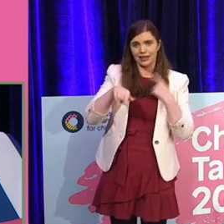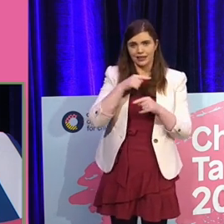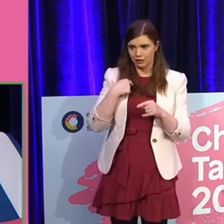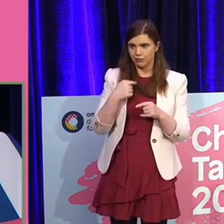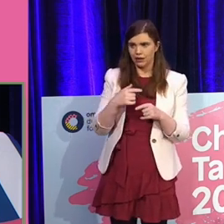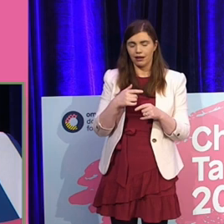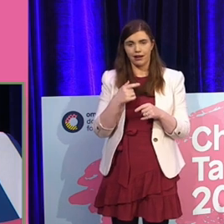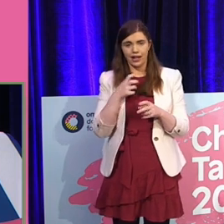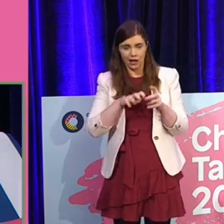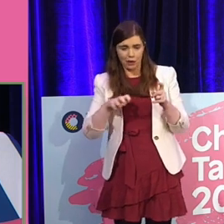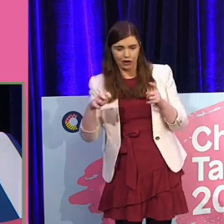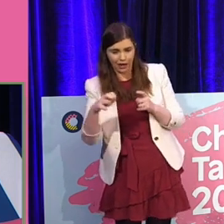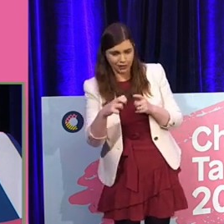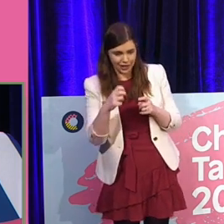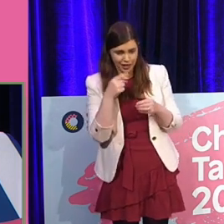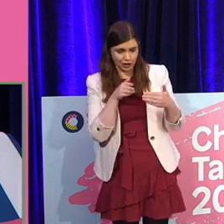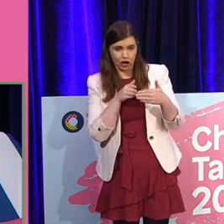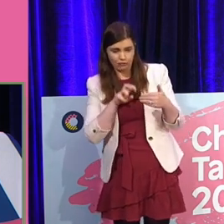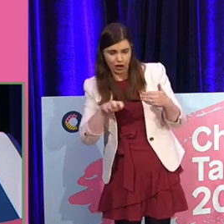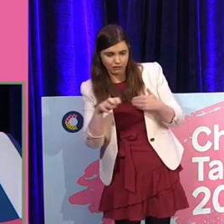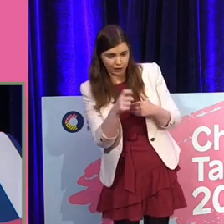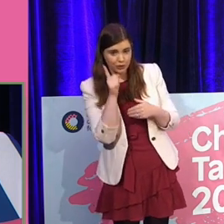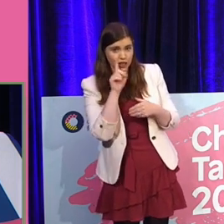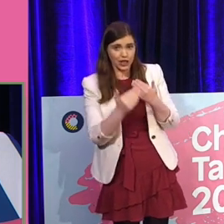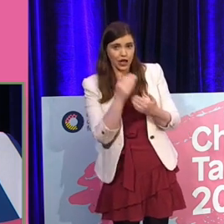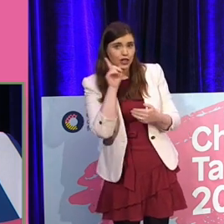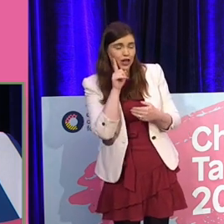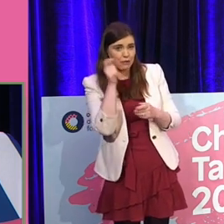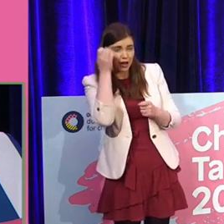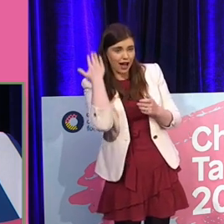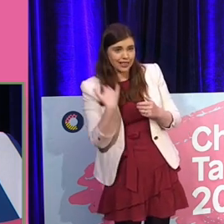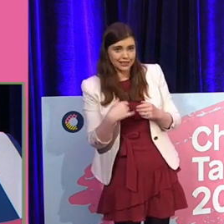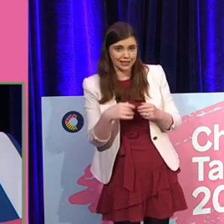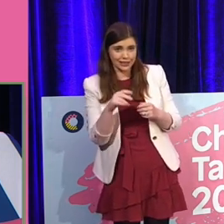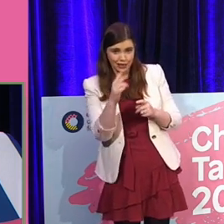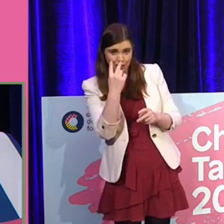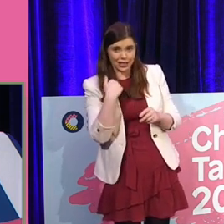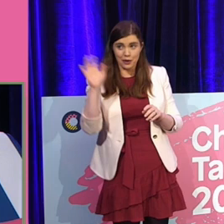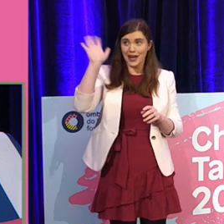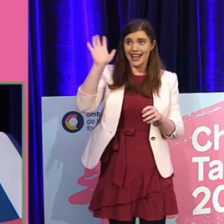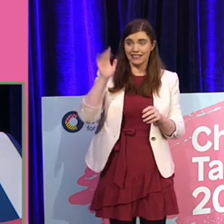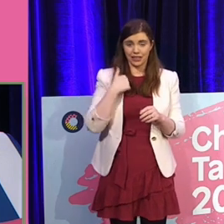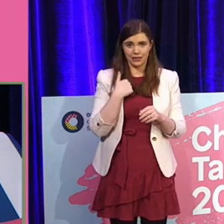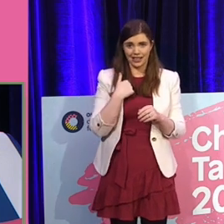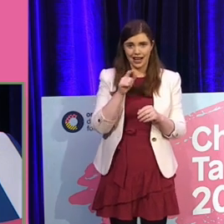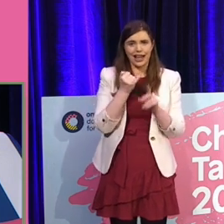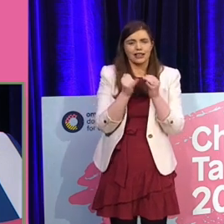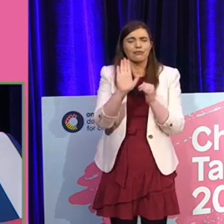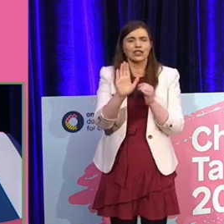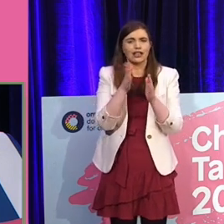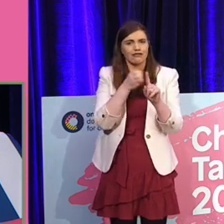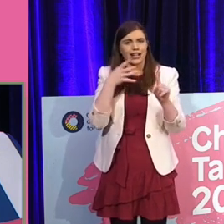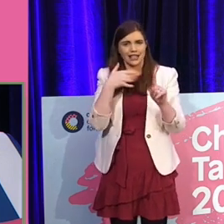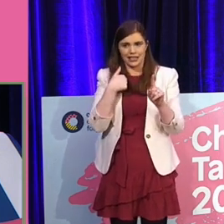did, this lovely little blonde girl was sitting at a table, and she saw me, and she just gave me this big wave, because she must have recognized me from the pictures in the workshop, a